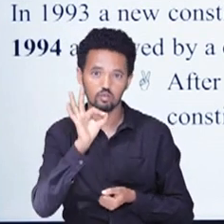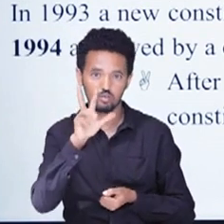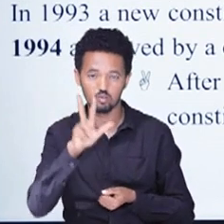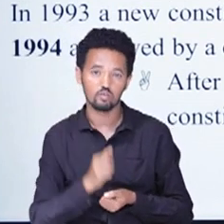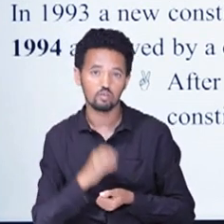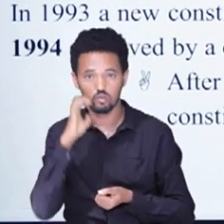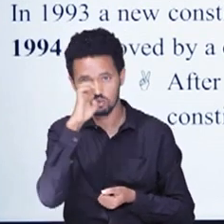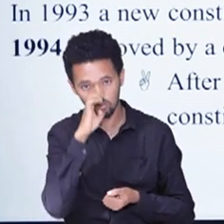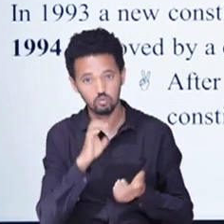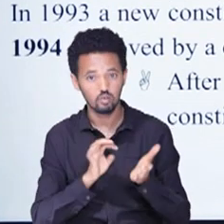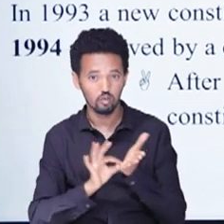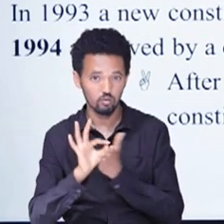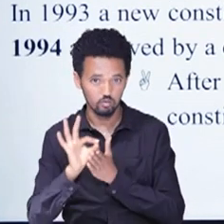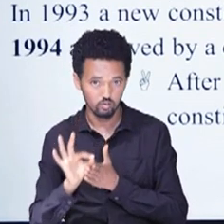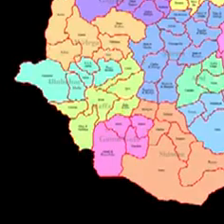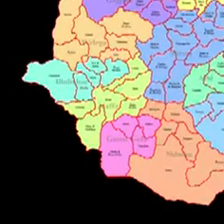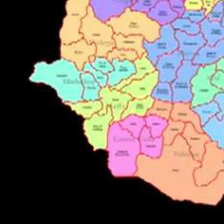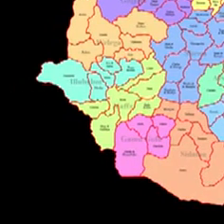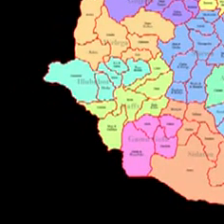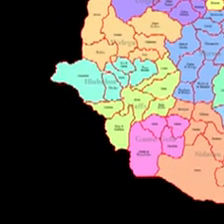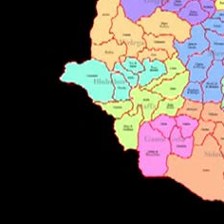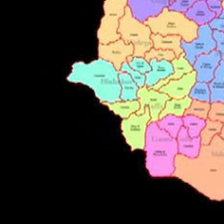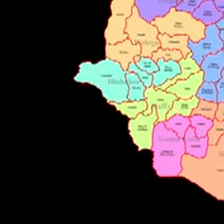1993. Ethiopian calendar 1985.